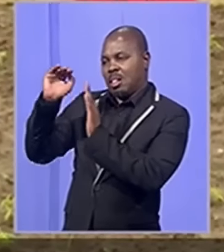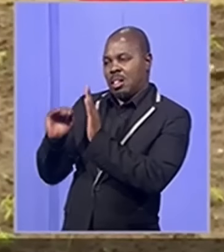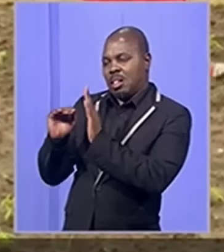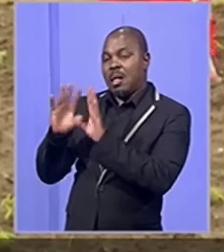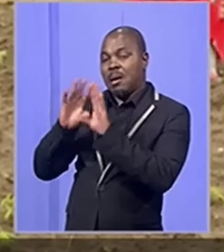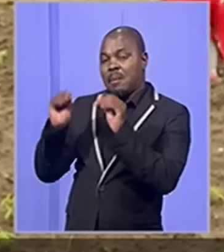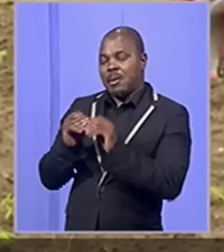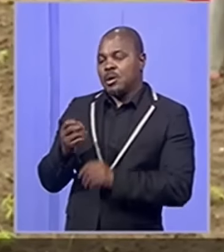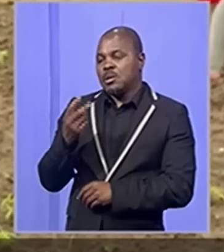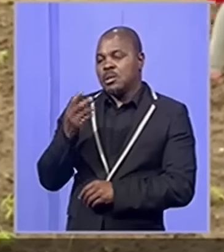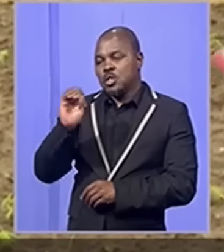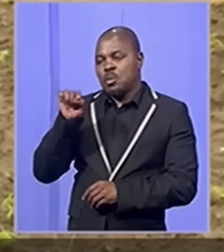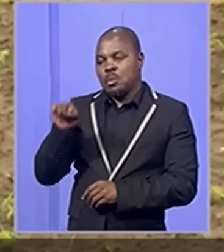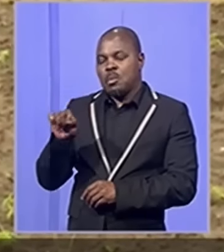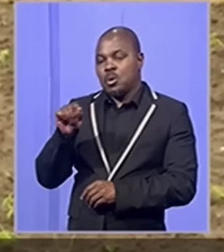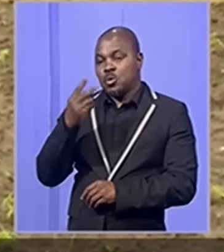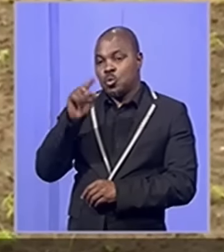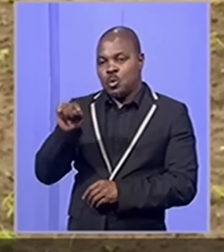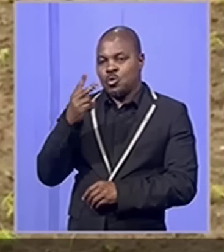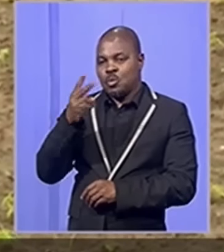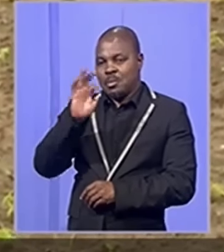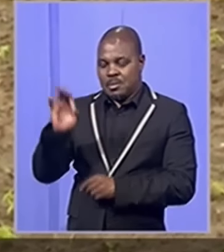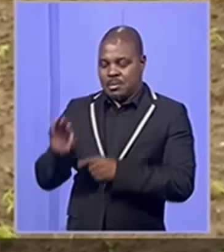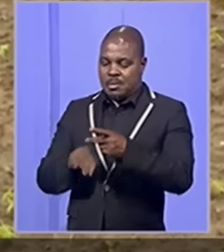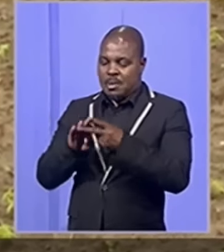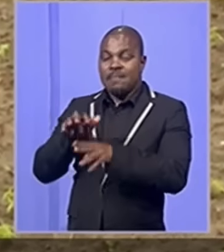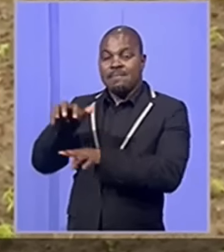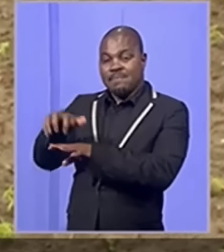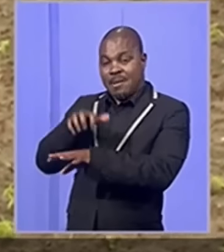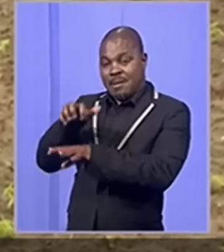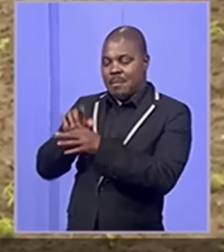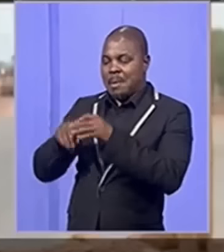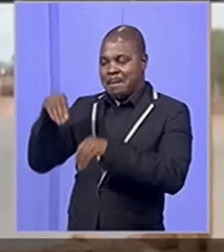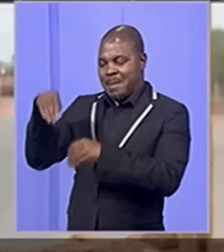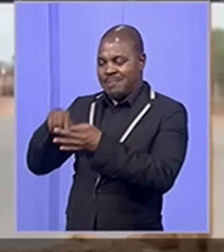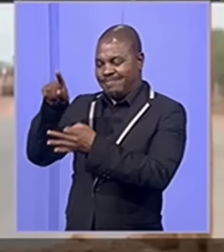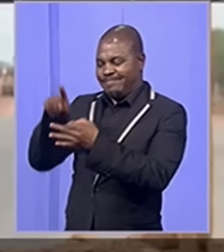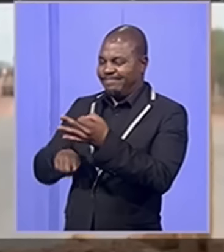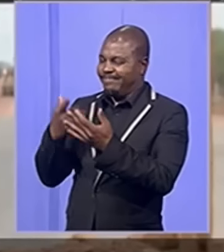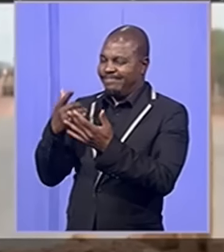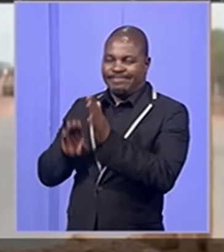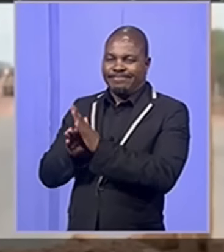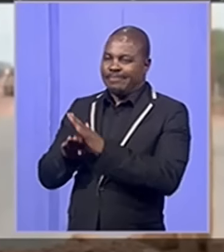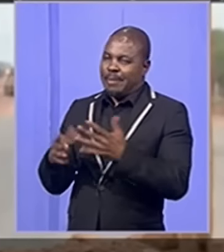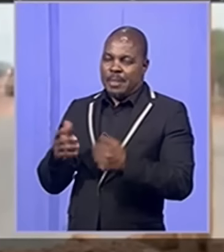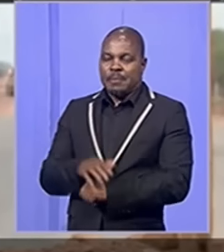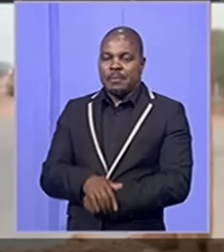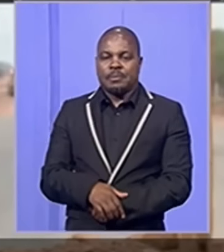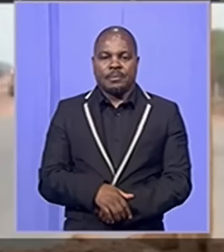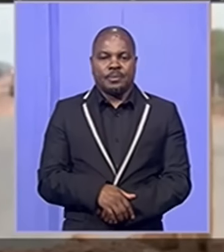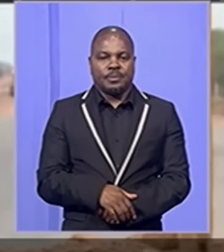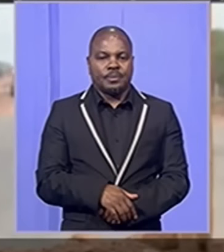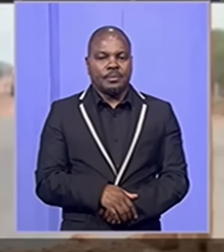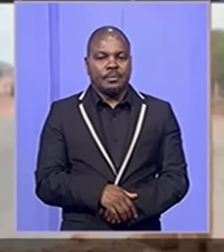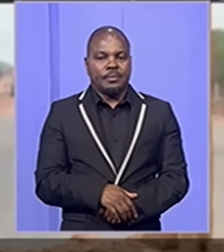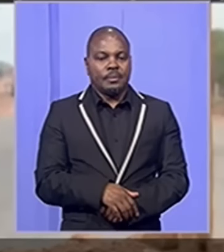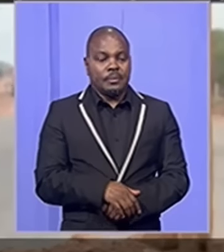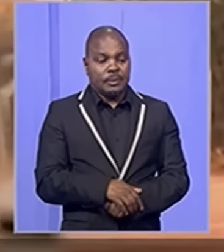le 2.2. Bolatelwe ke jwa temothuo le meepo. If you look at the